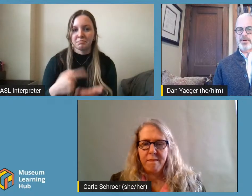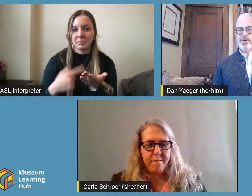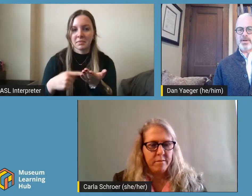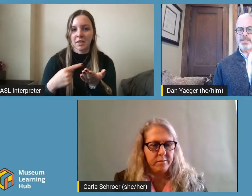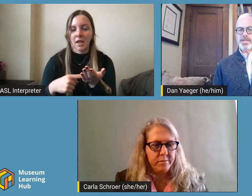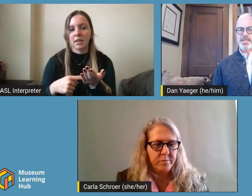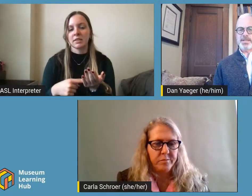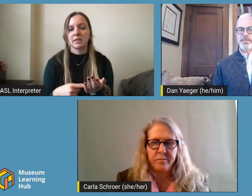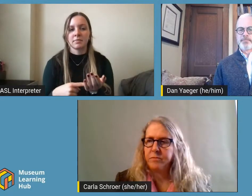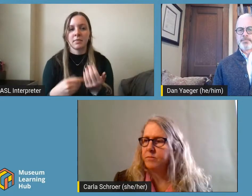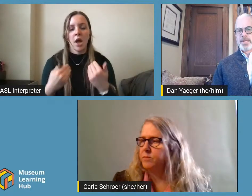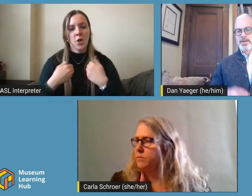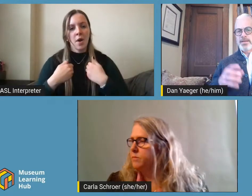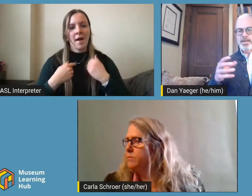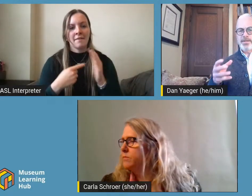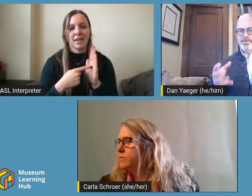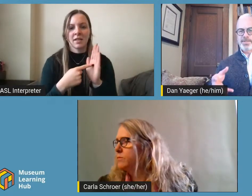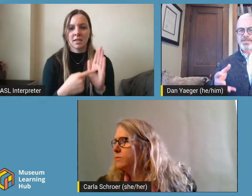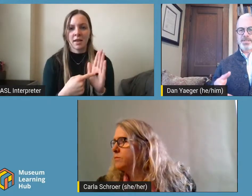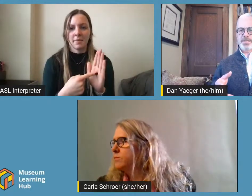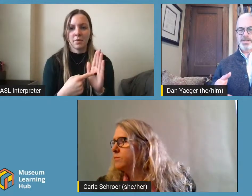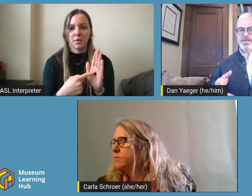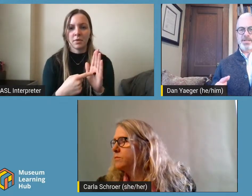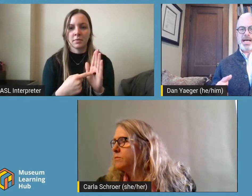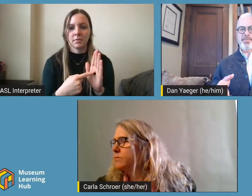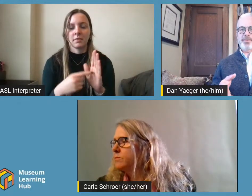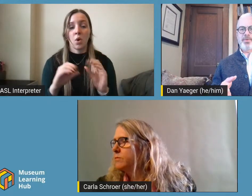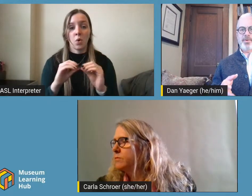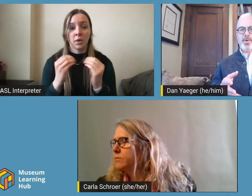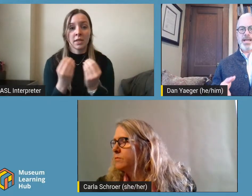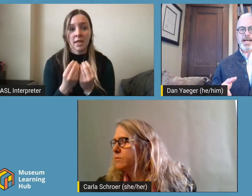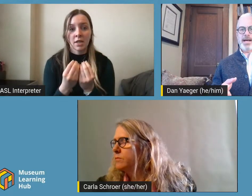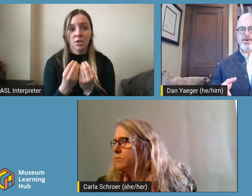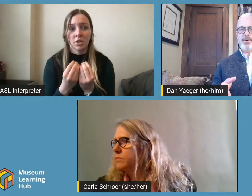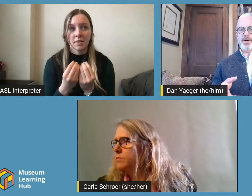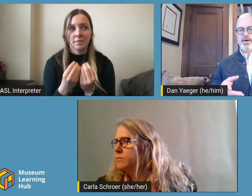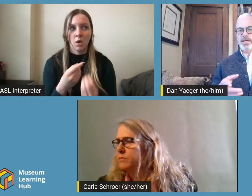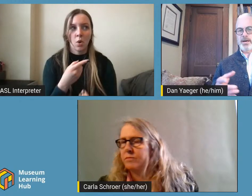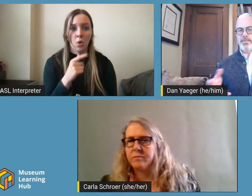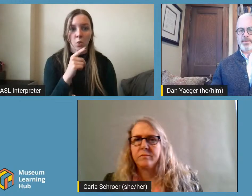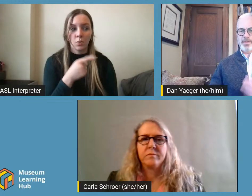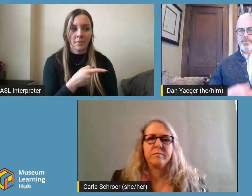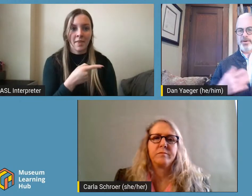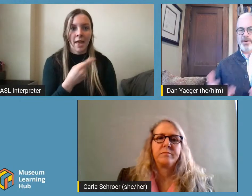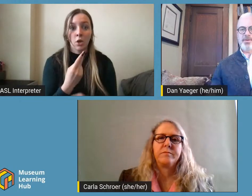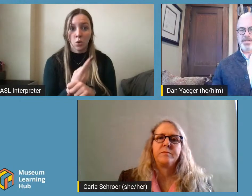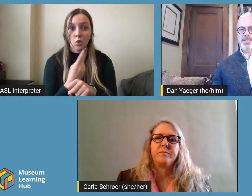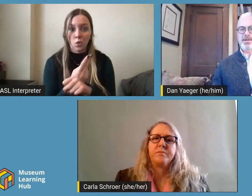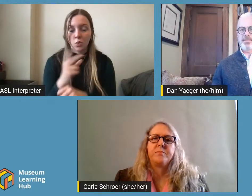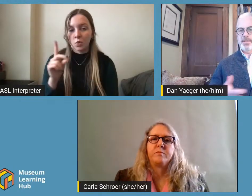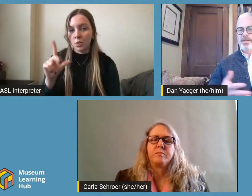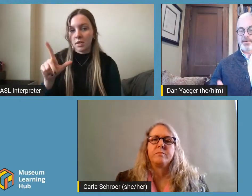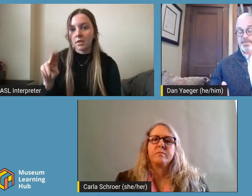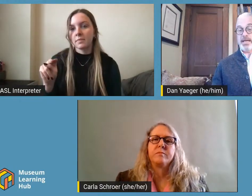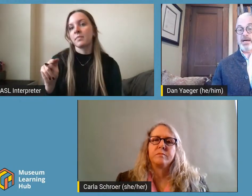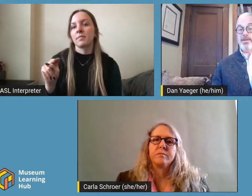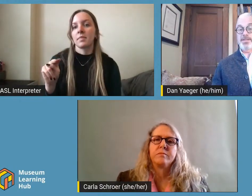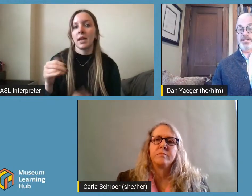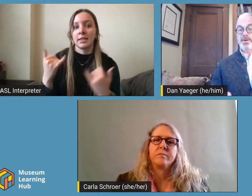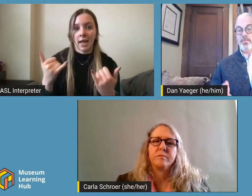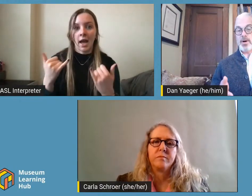example of an organization that uses the digital lab notebook right now along with their other